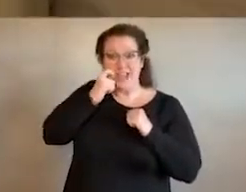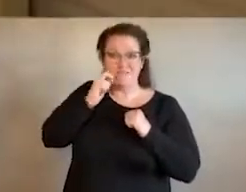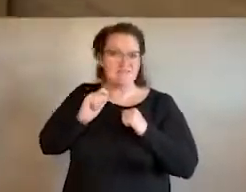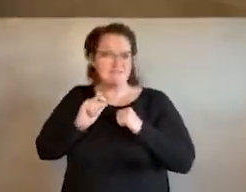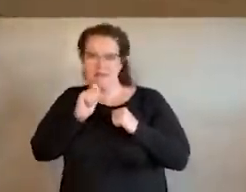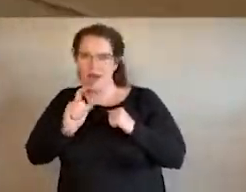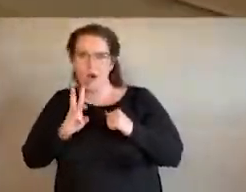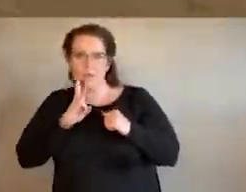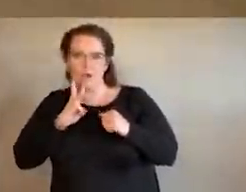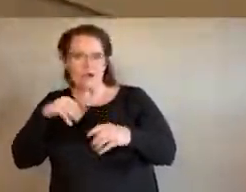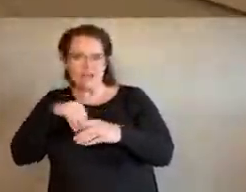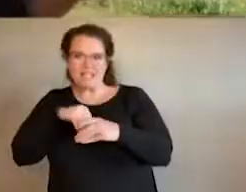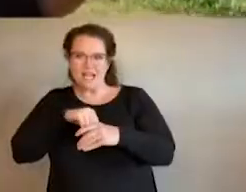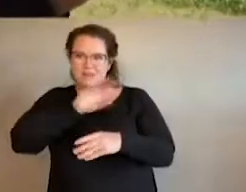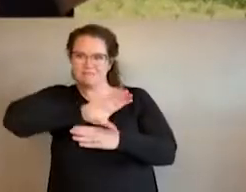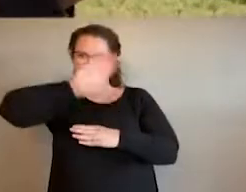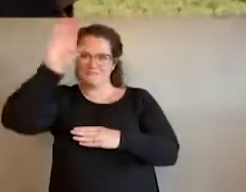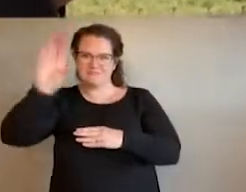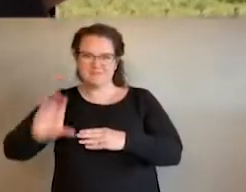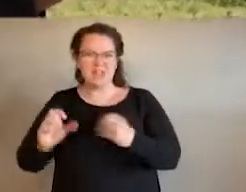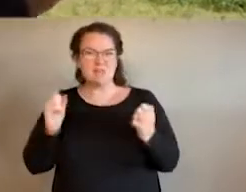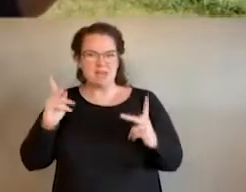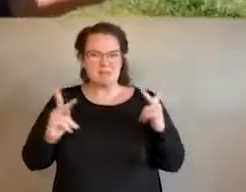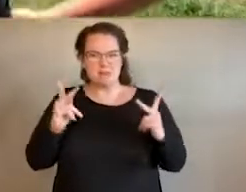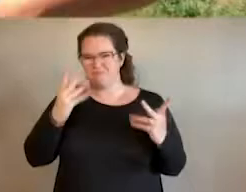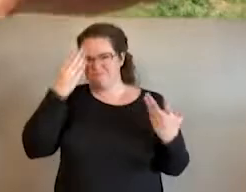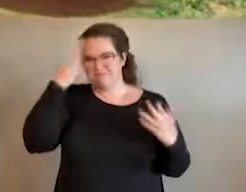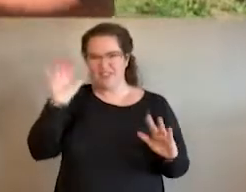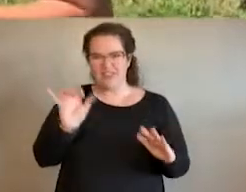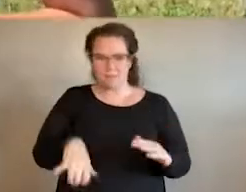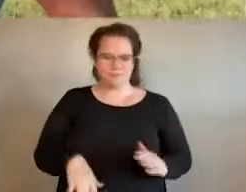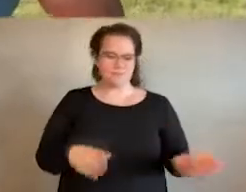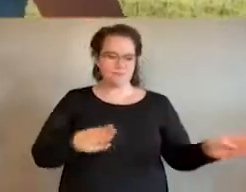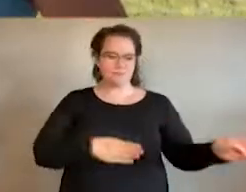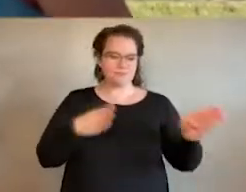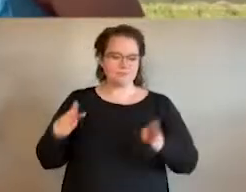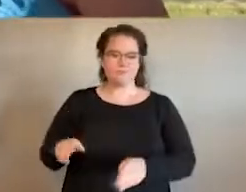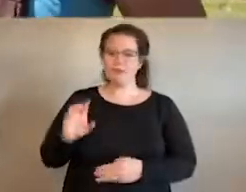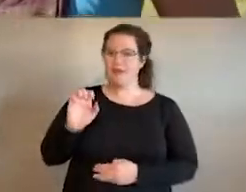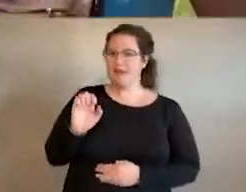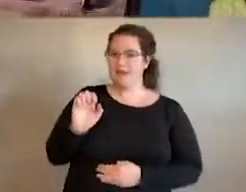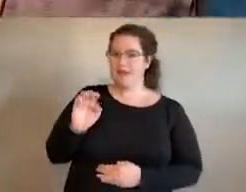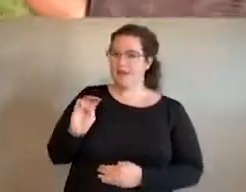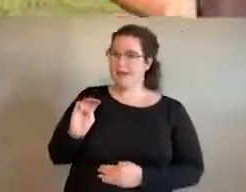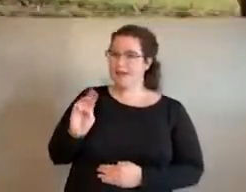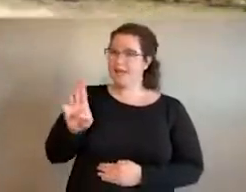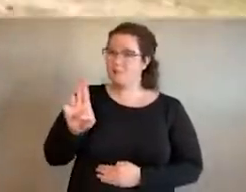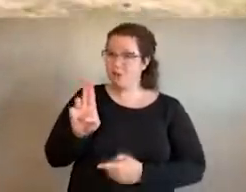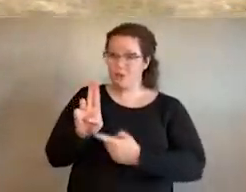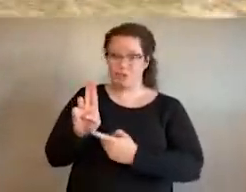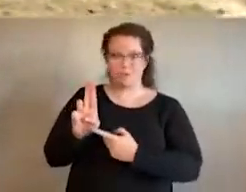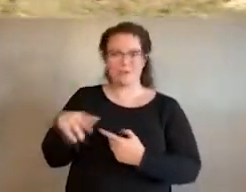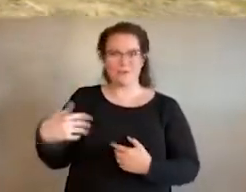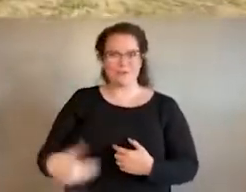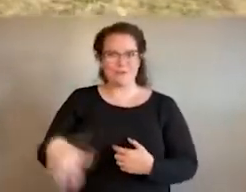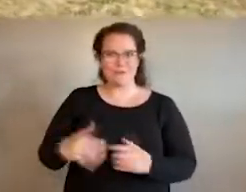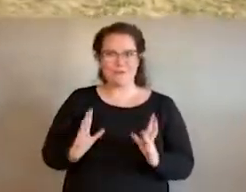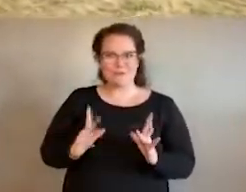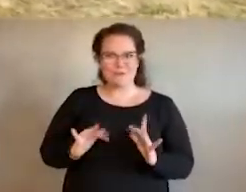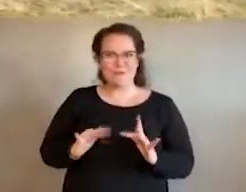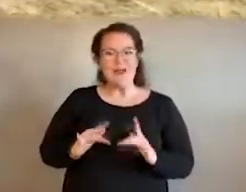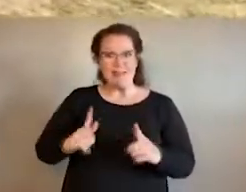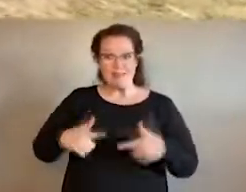there. It is fat, so he can break it up. So these are our emus, Gladys and Grady. They are pretty awesome little guys. You can find these